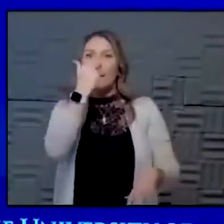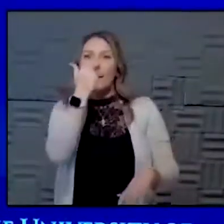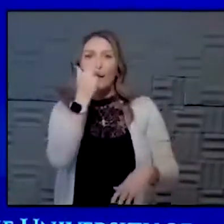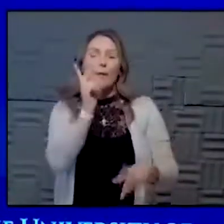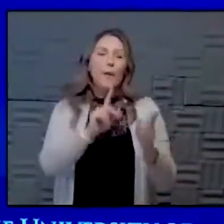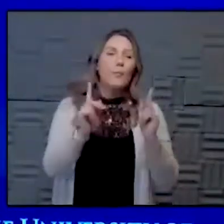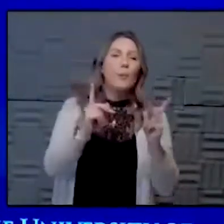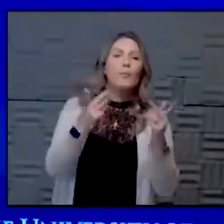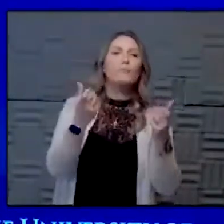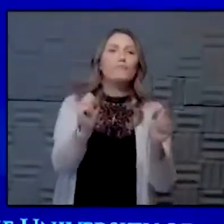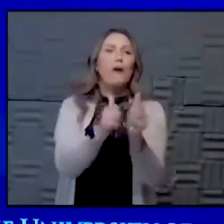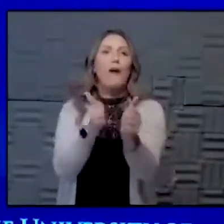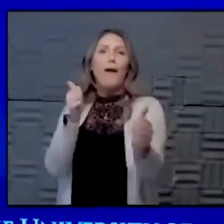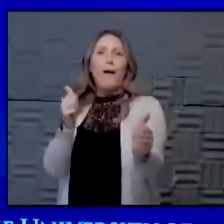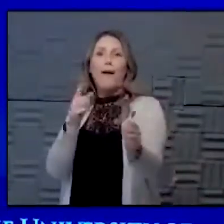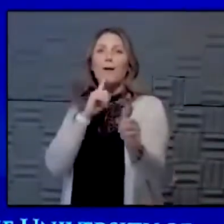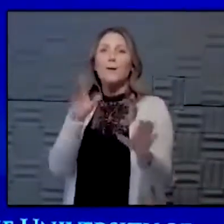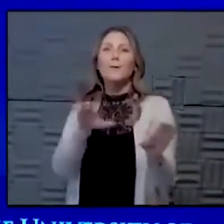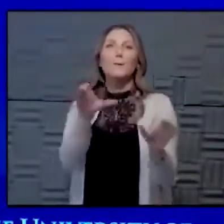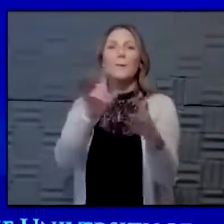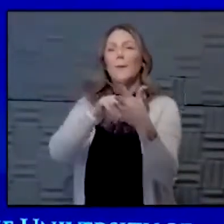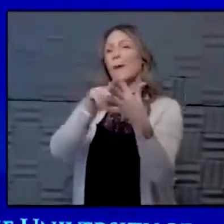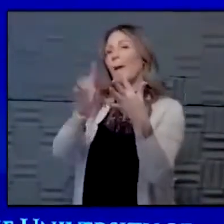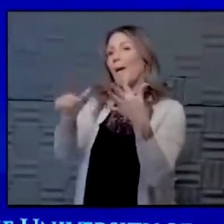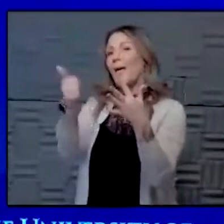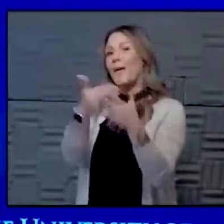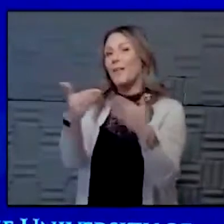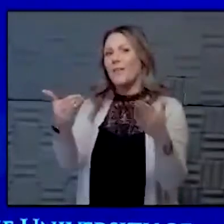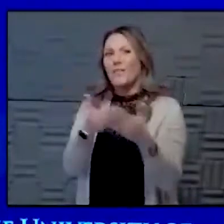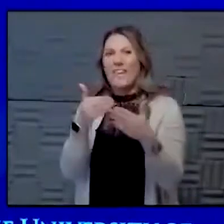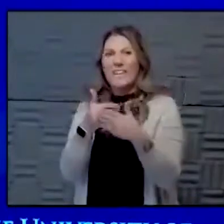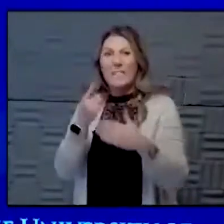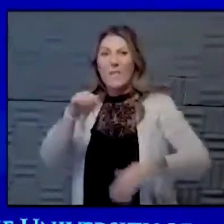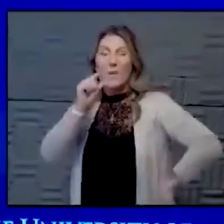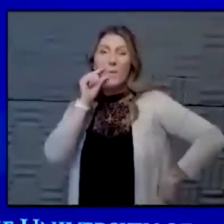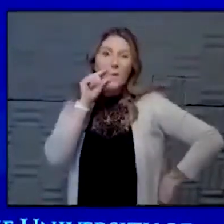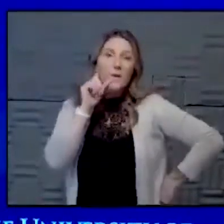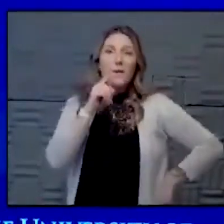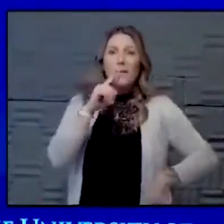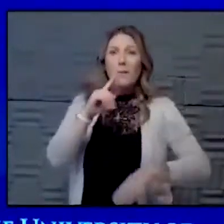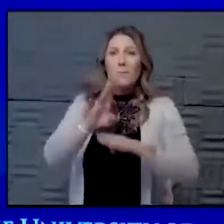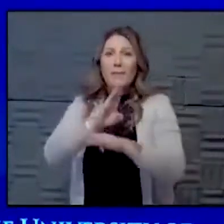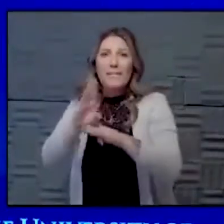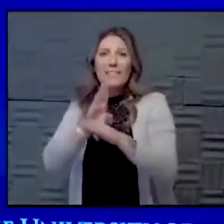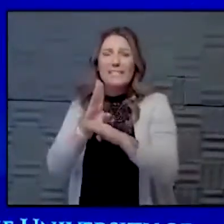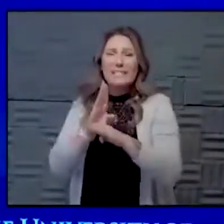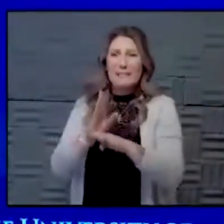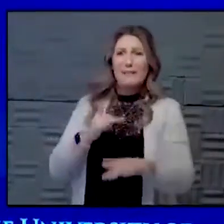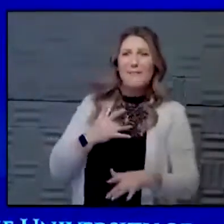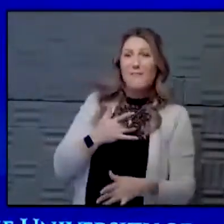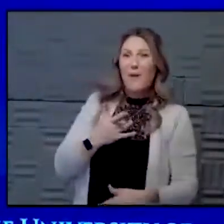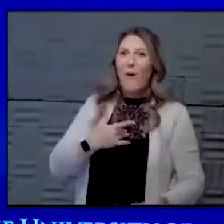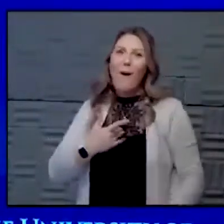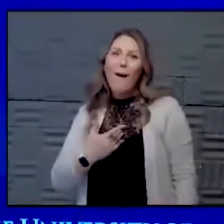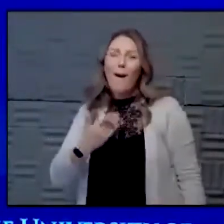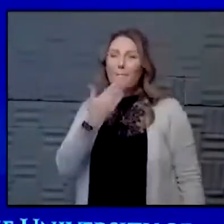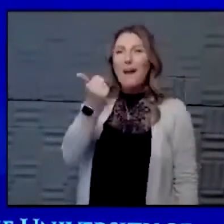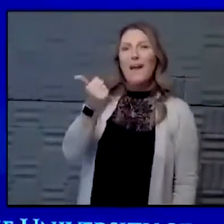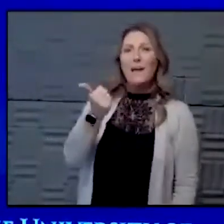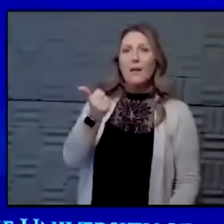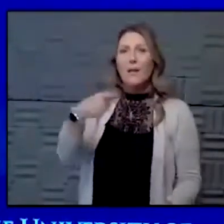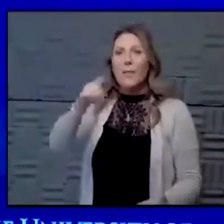things, but it's bad. And the reason that vaping companies want to spend all this money to try and make you feel good about it is because they know it's bad too. And the reality